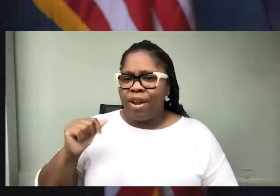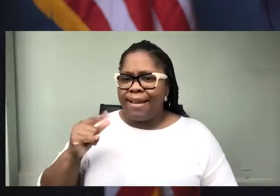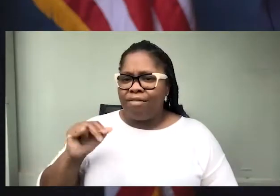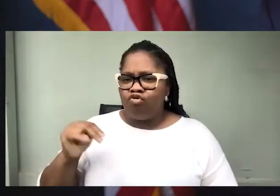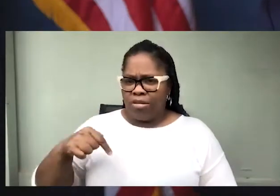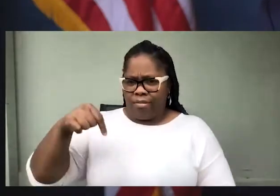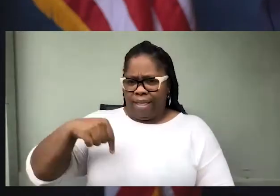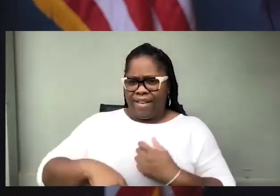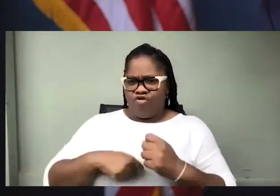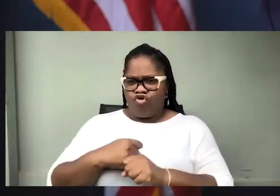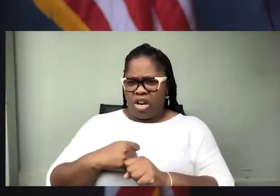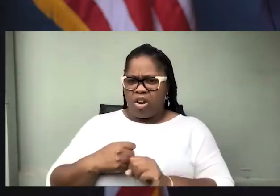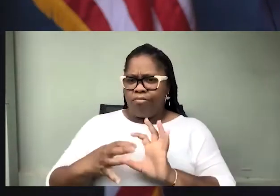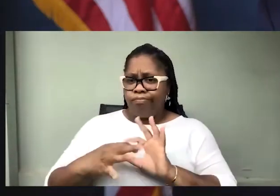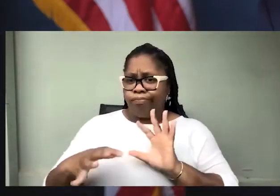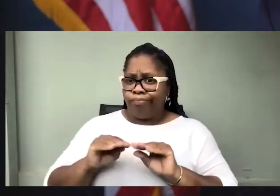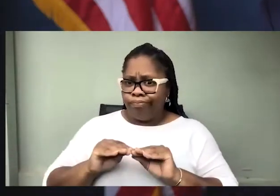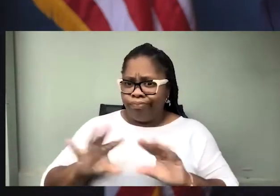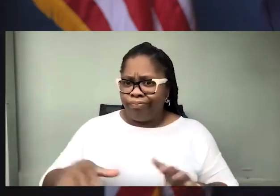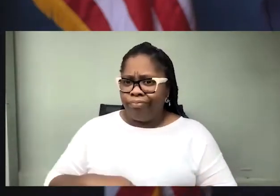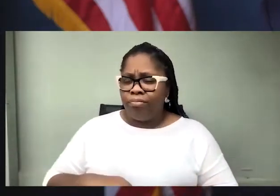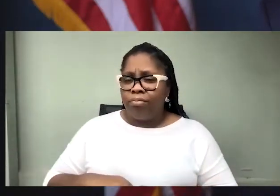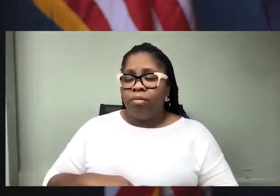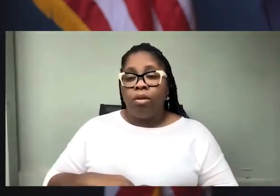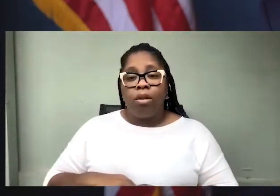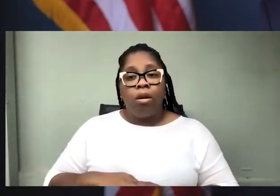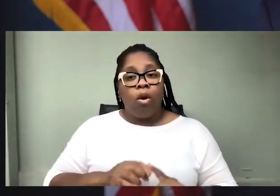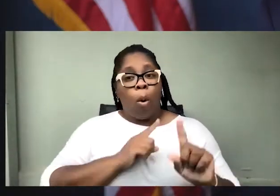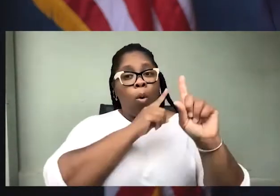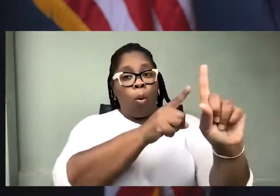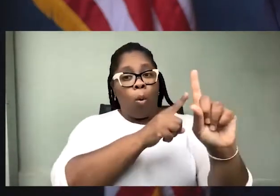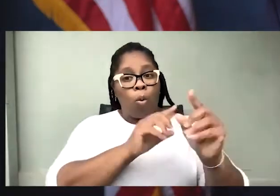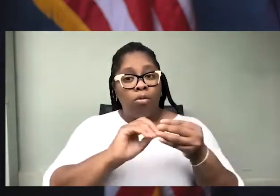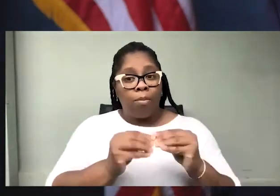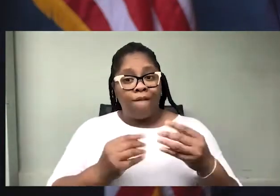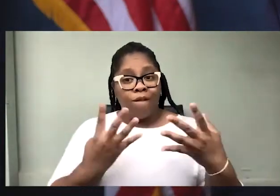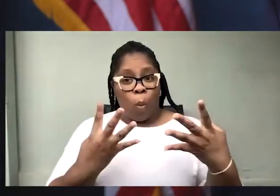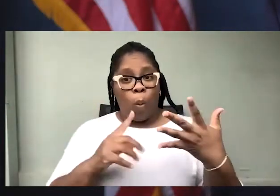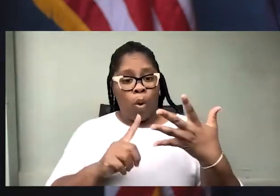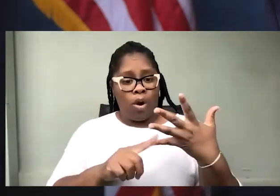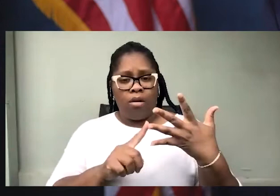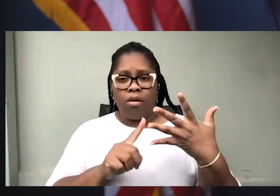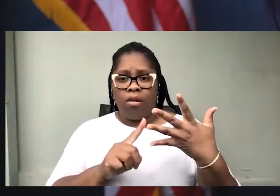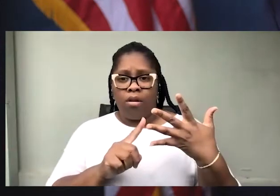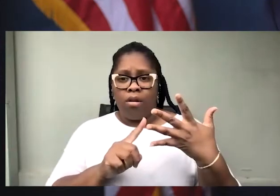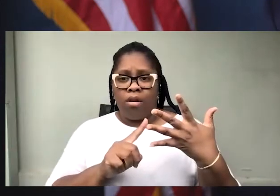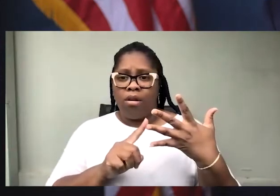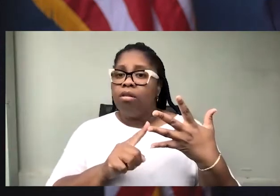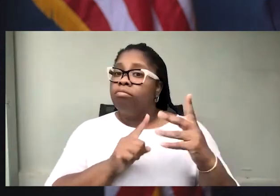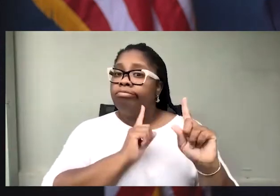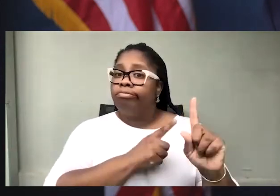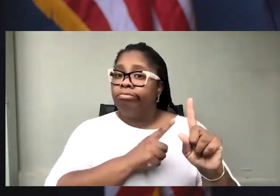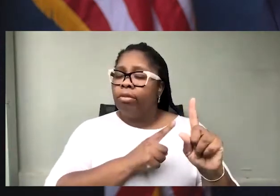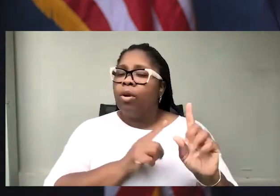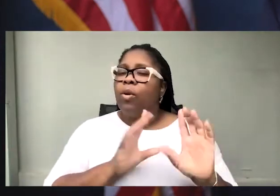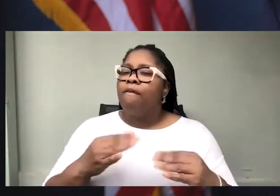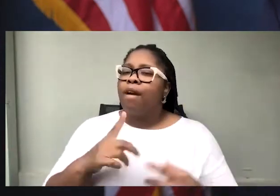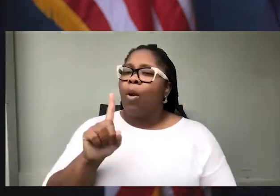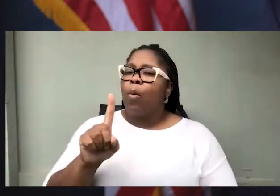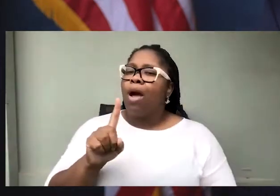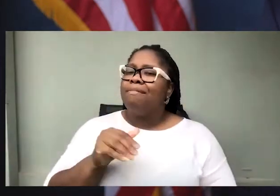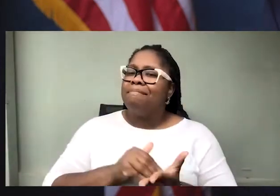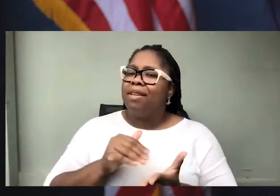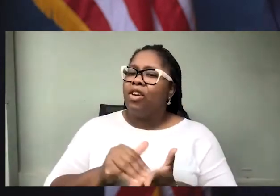year. Under bold goal number 4 of the plan, the target is to provide 1 million